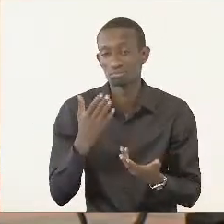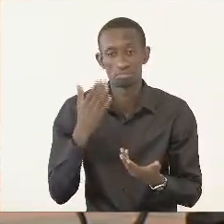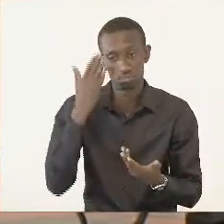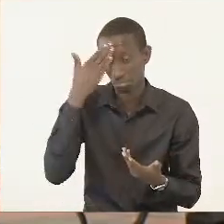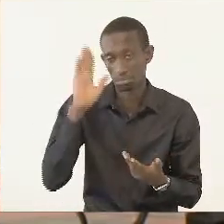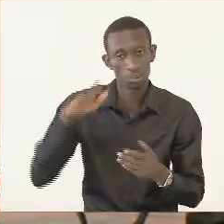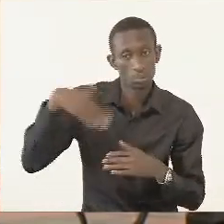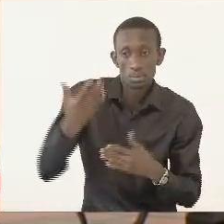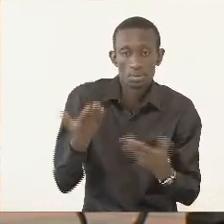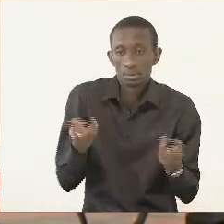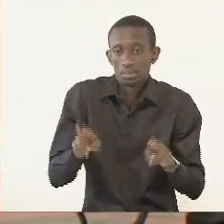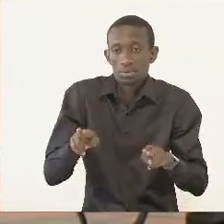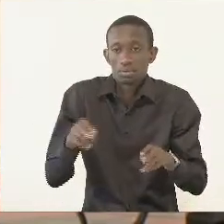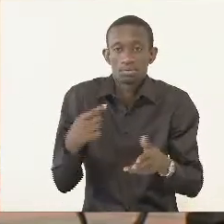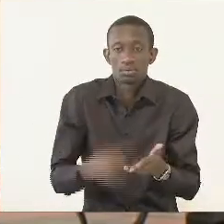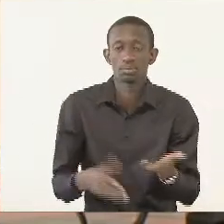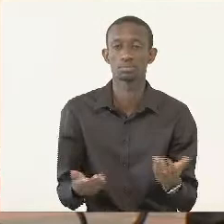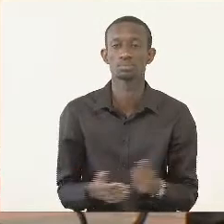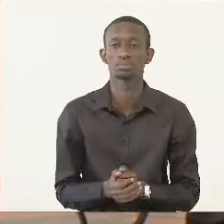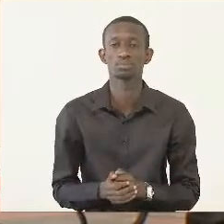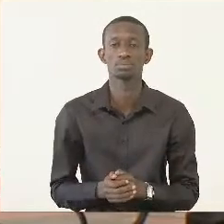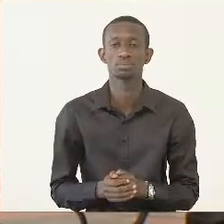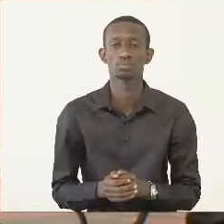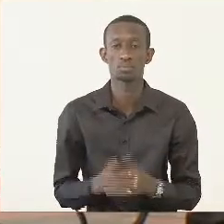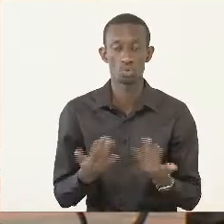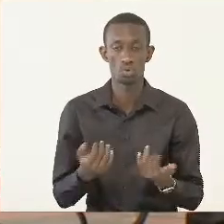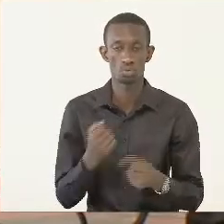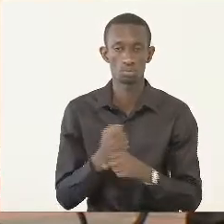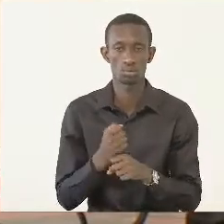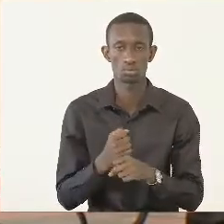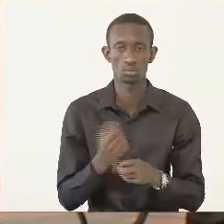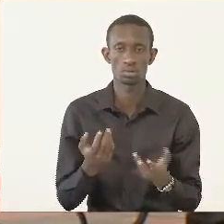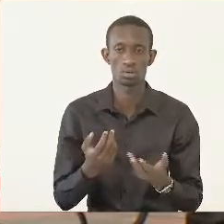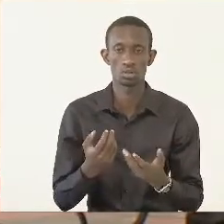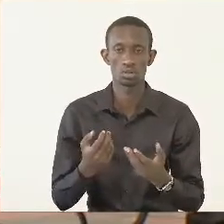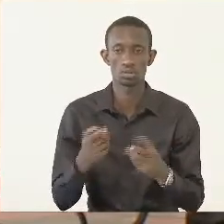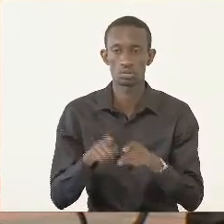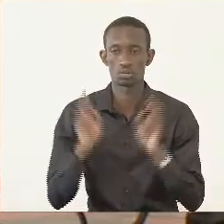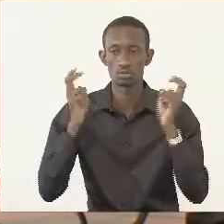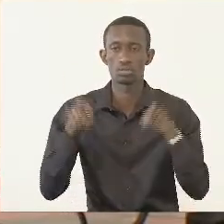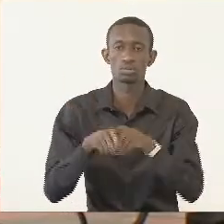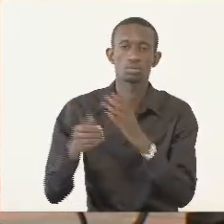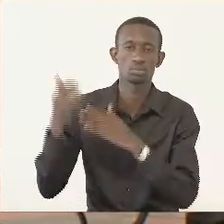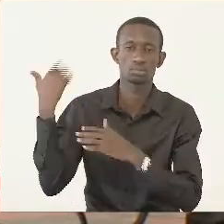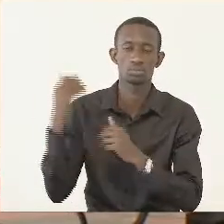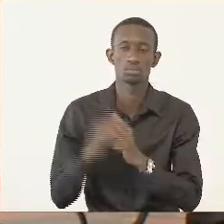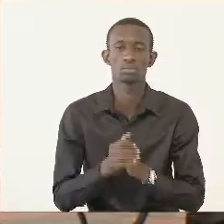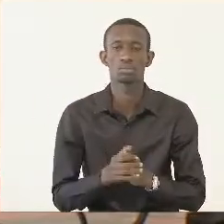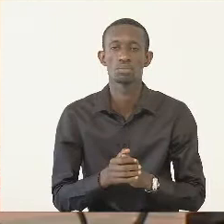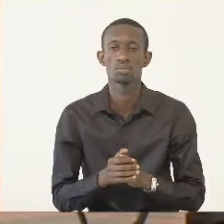So, in today's review section, like we said in the previous one, we are looking at components from the